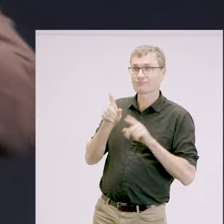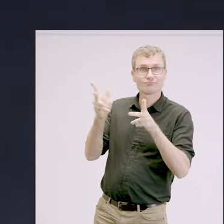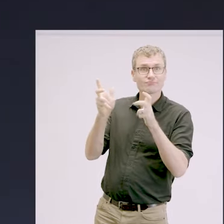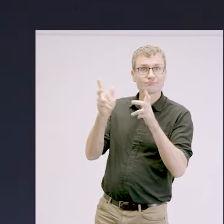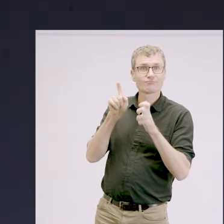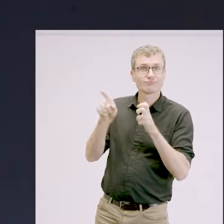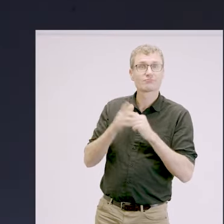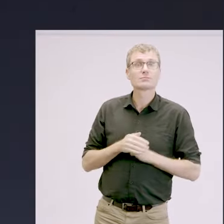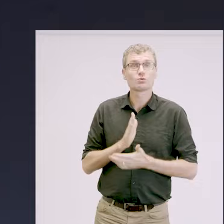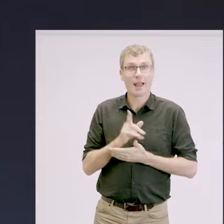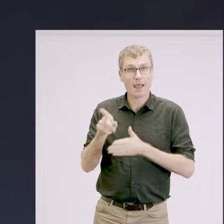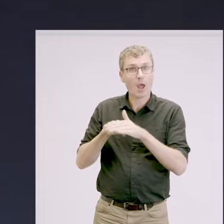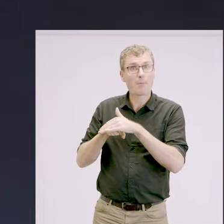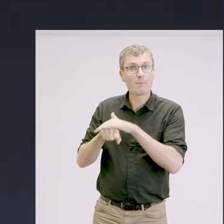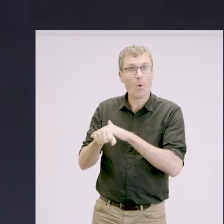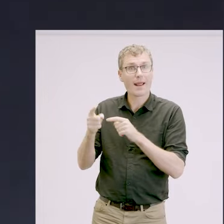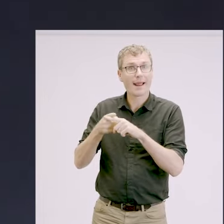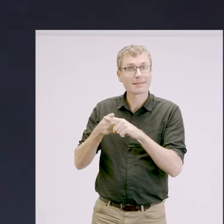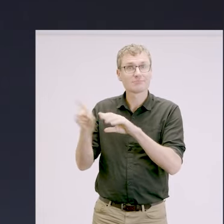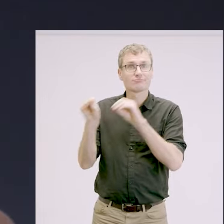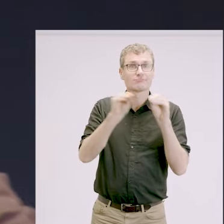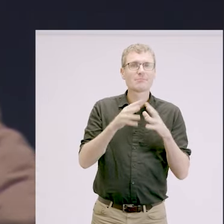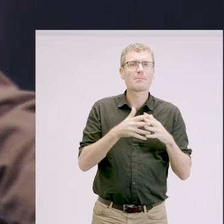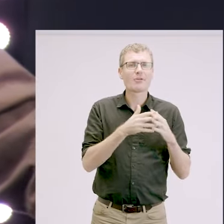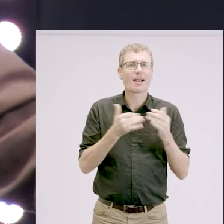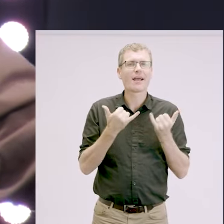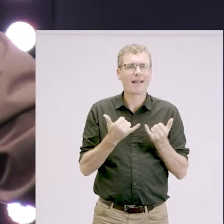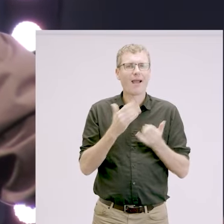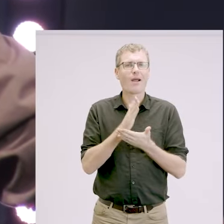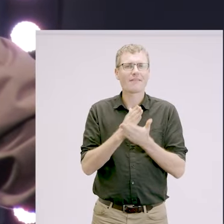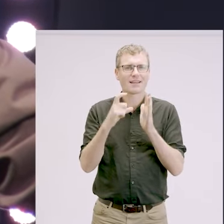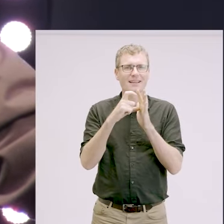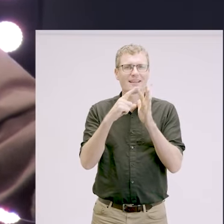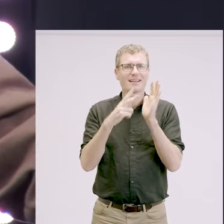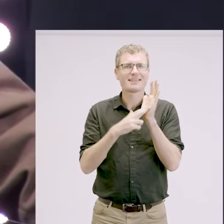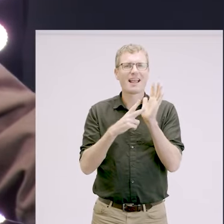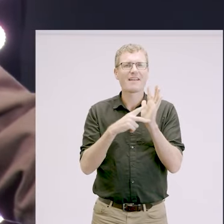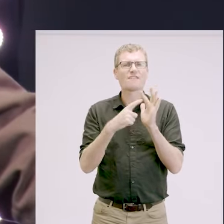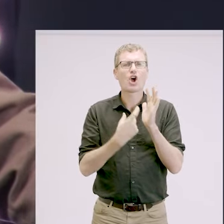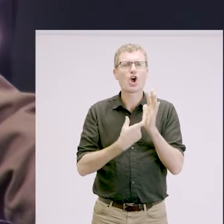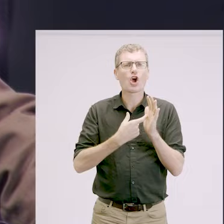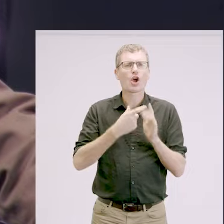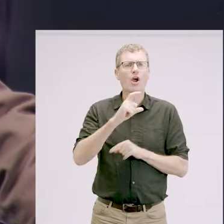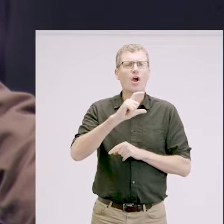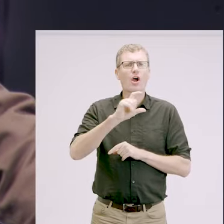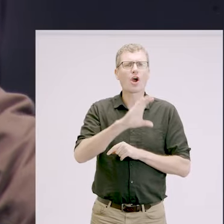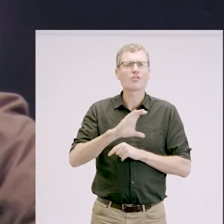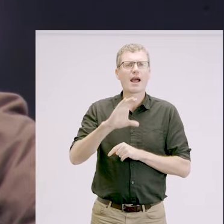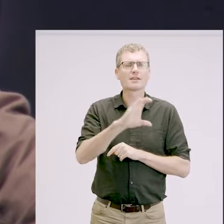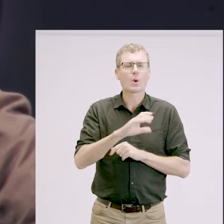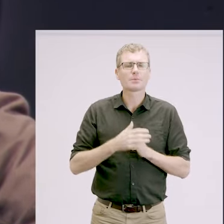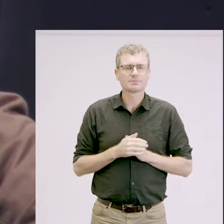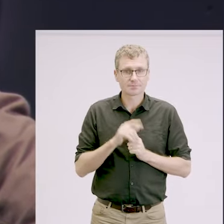was born in England, but lives in Denver, Colorado. He was a worship leader in